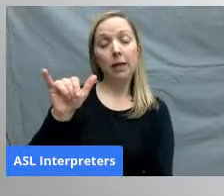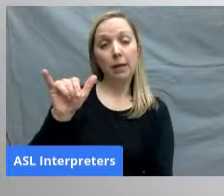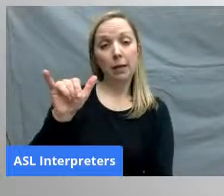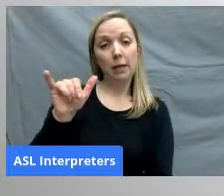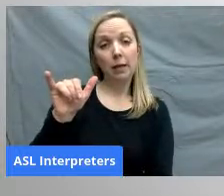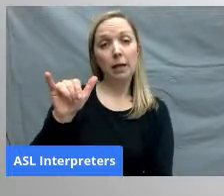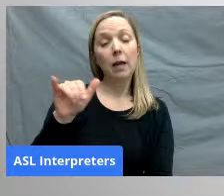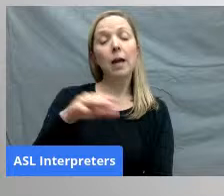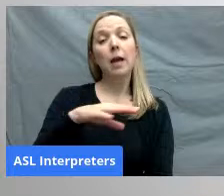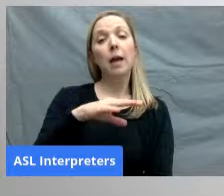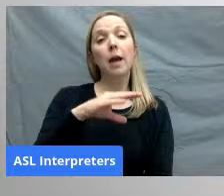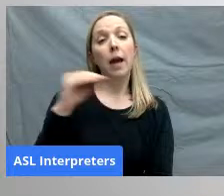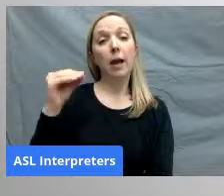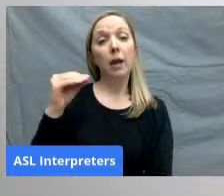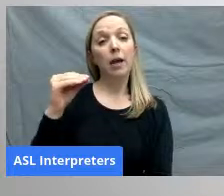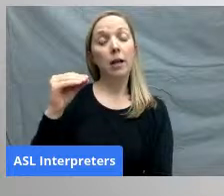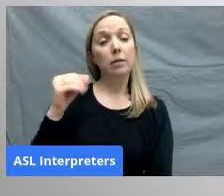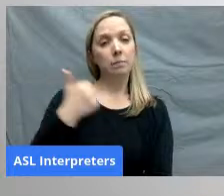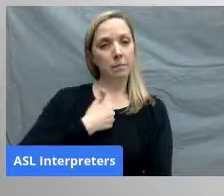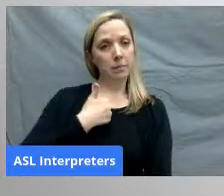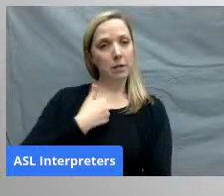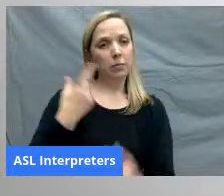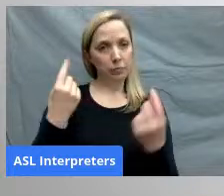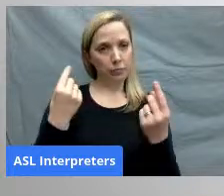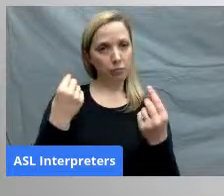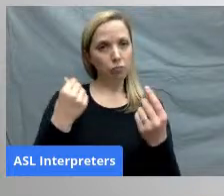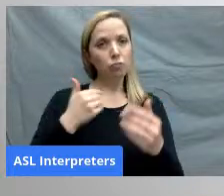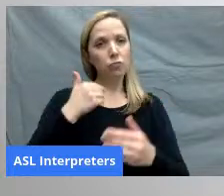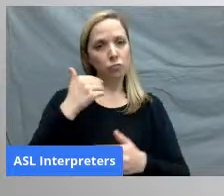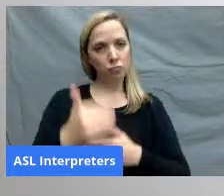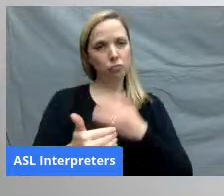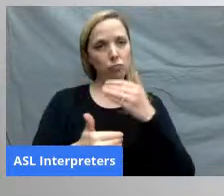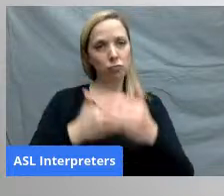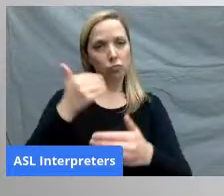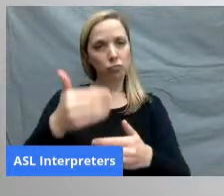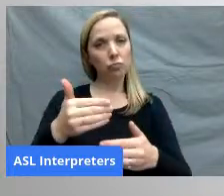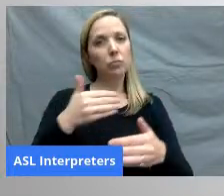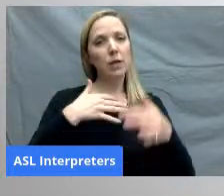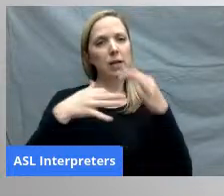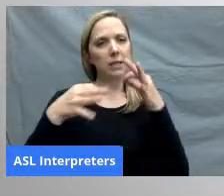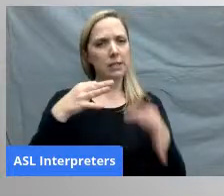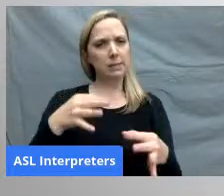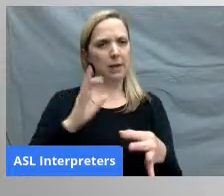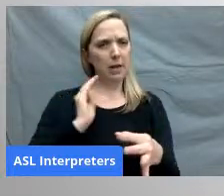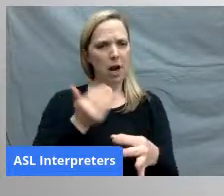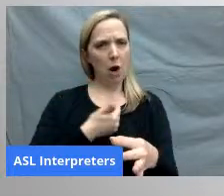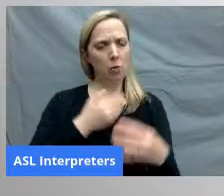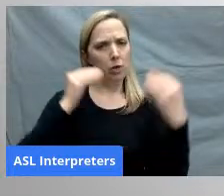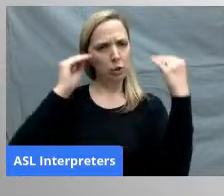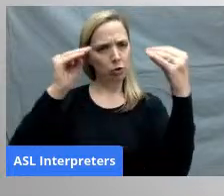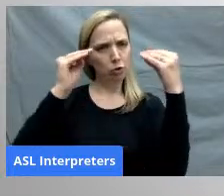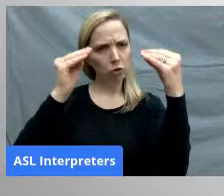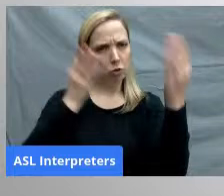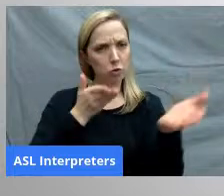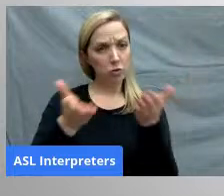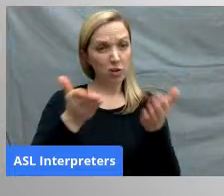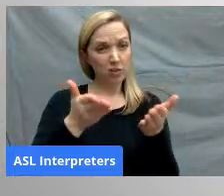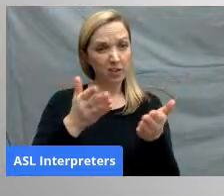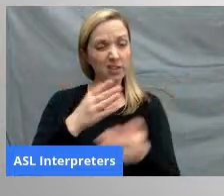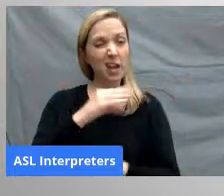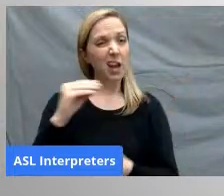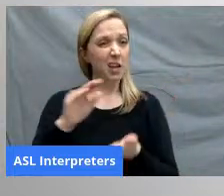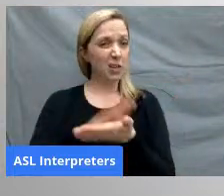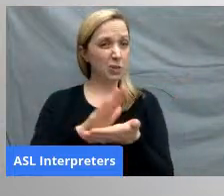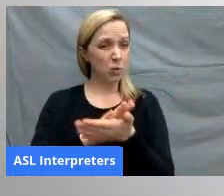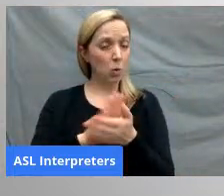will also, I will walk us through some instructional services and school performance updates. And then we'll talk about